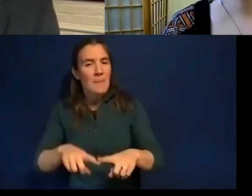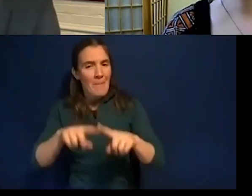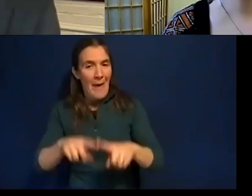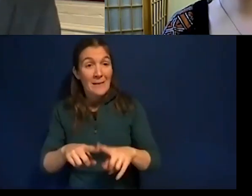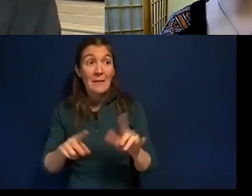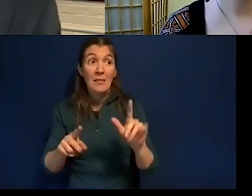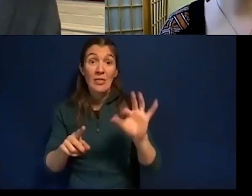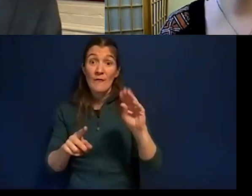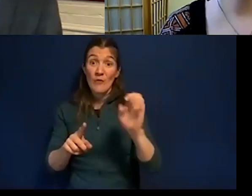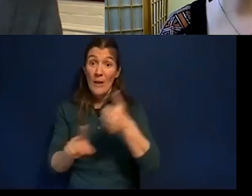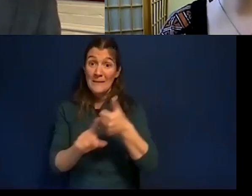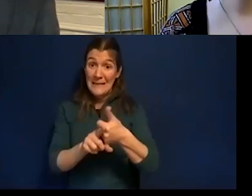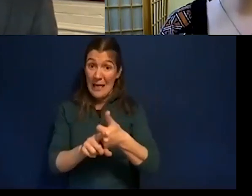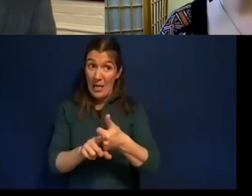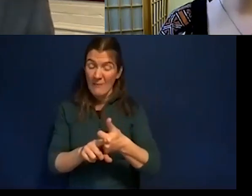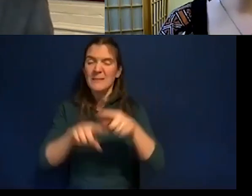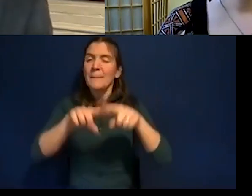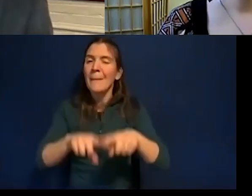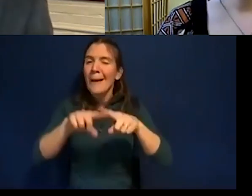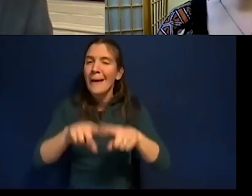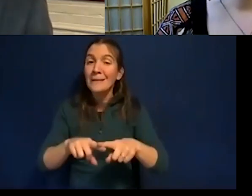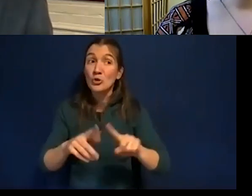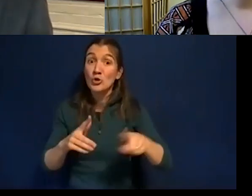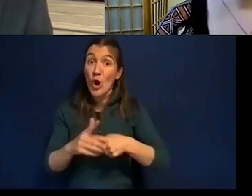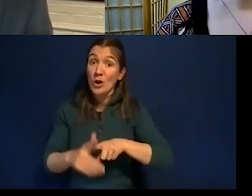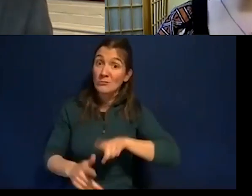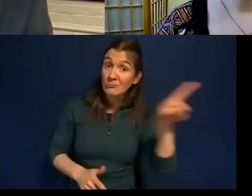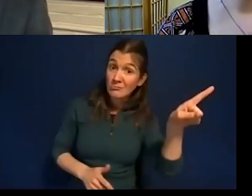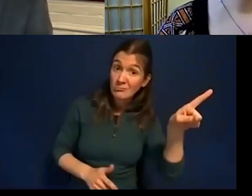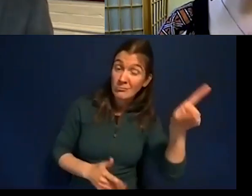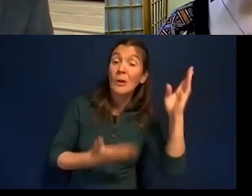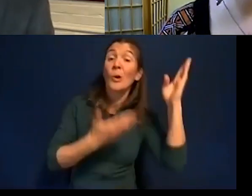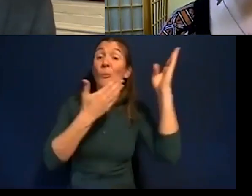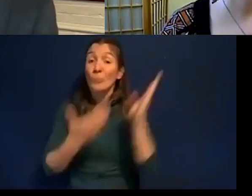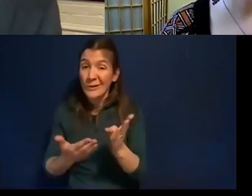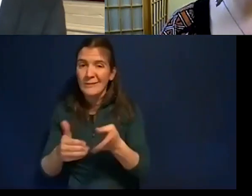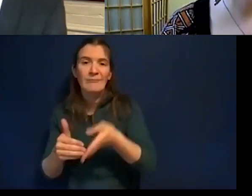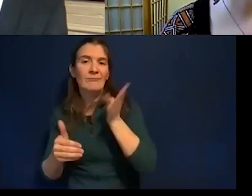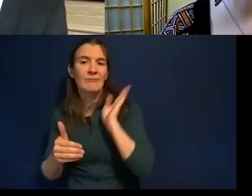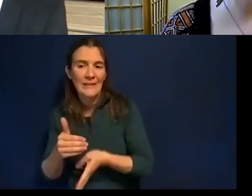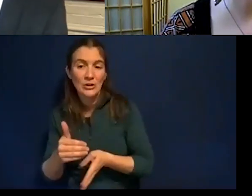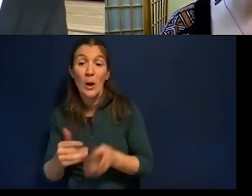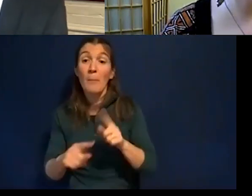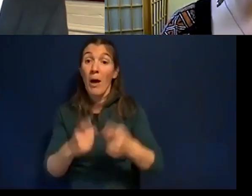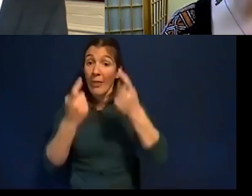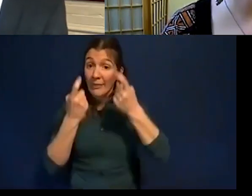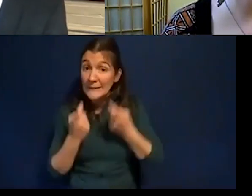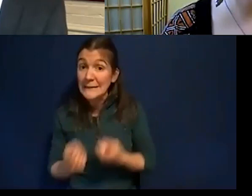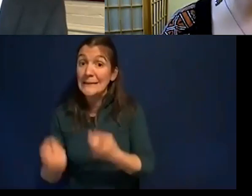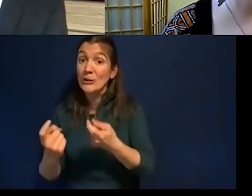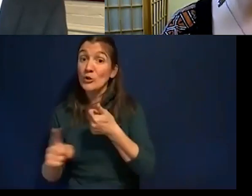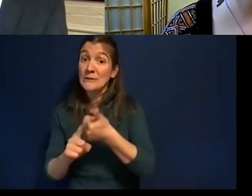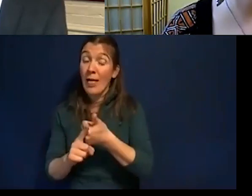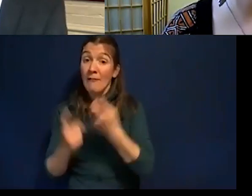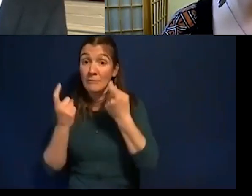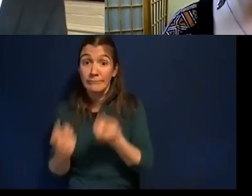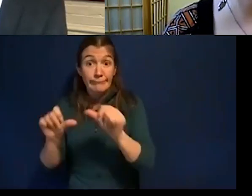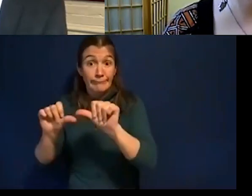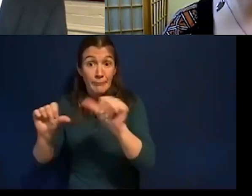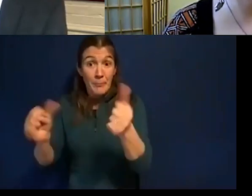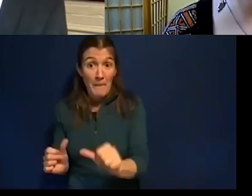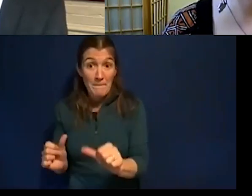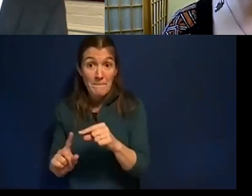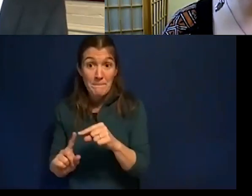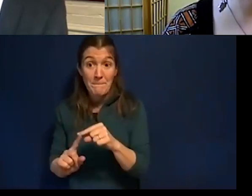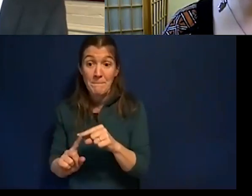frame would be something that starts in another location and comes here. The skier itself, if we do the